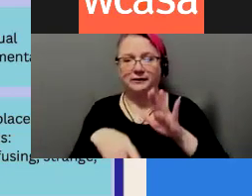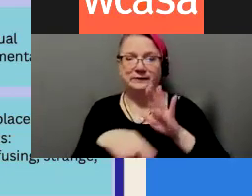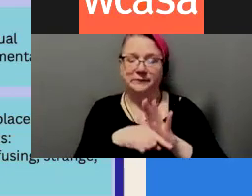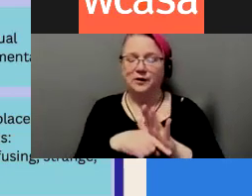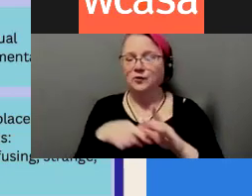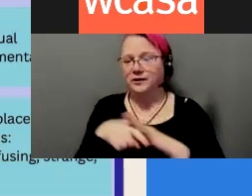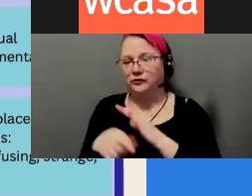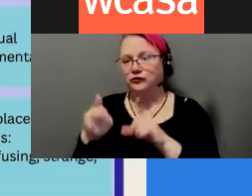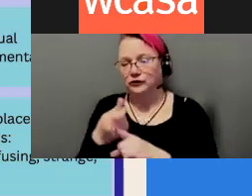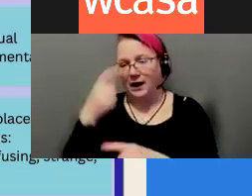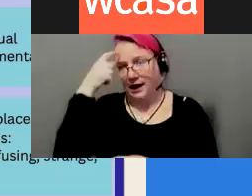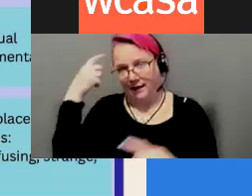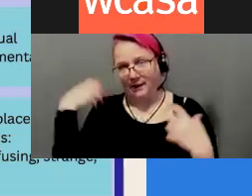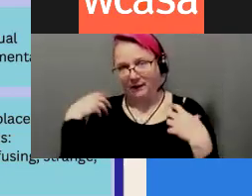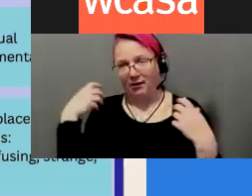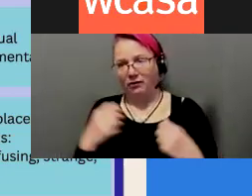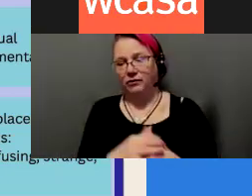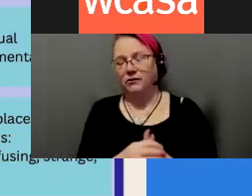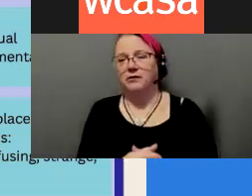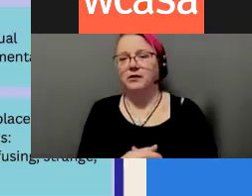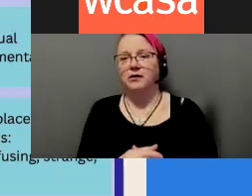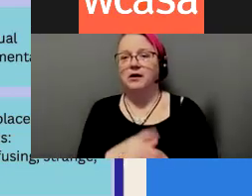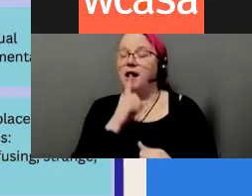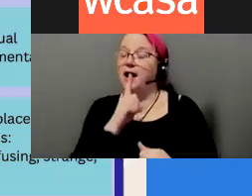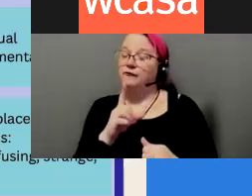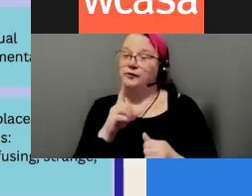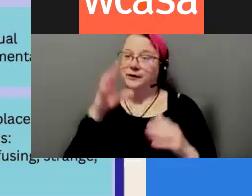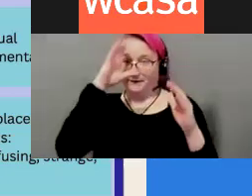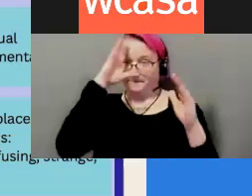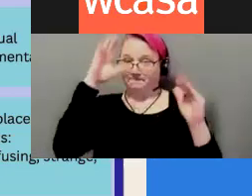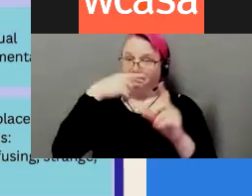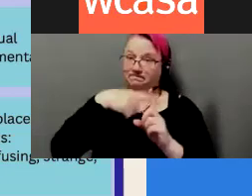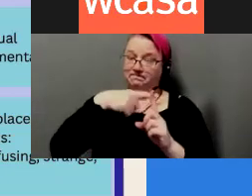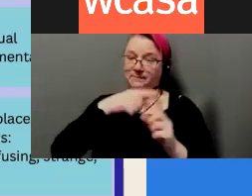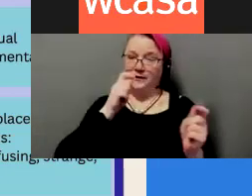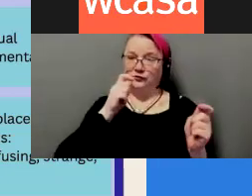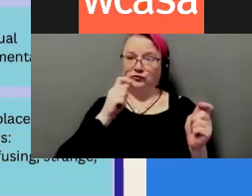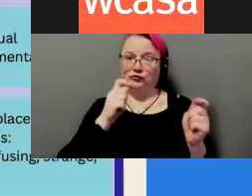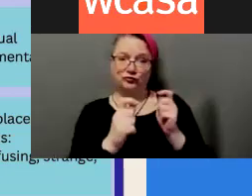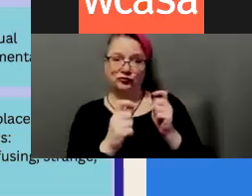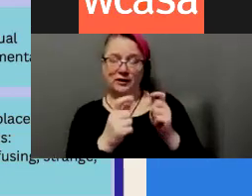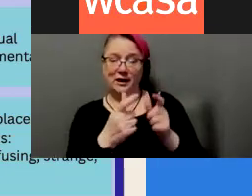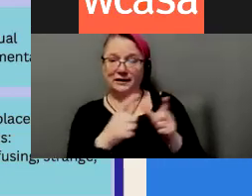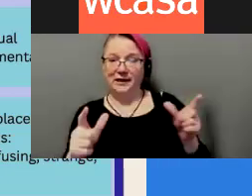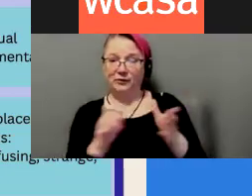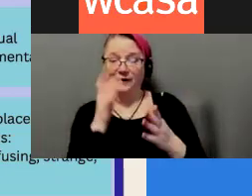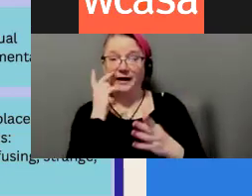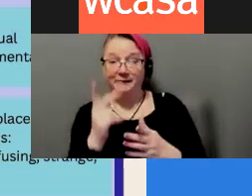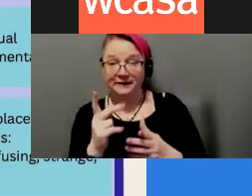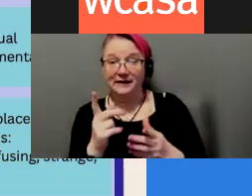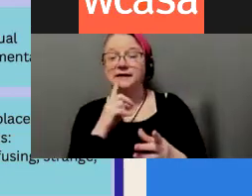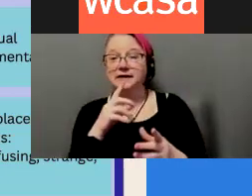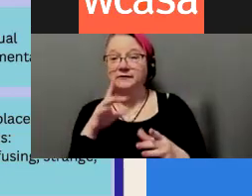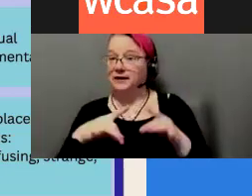health. I have really been hopeful that this shift in language that I'm seeing is catching on. I'm